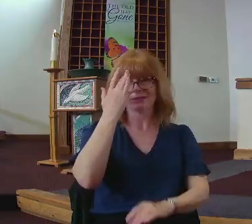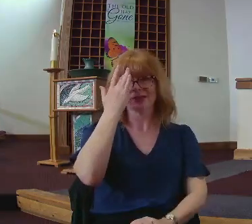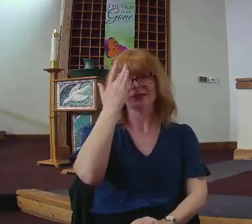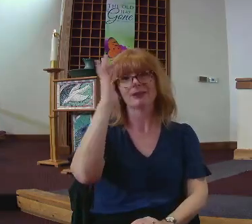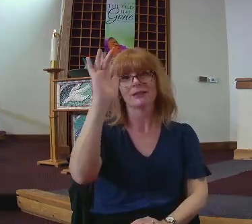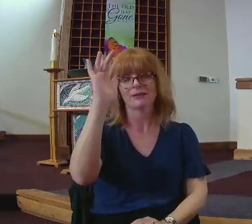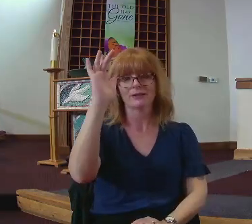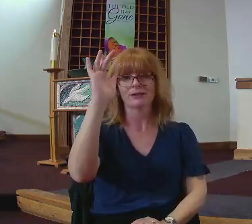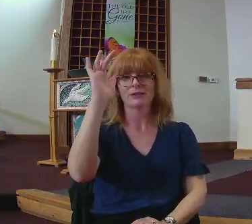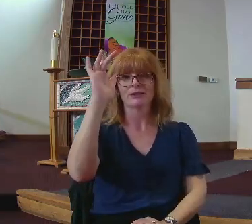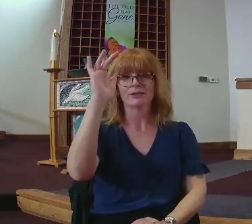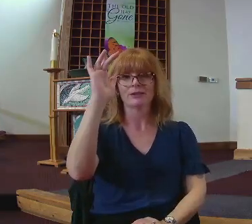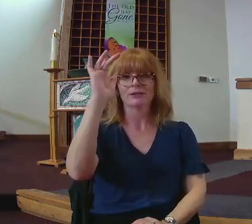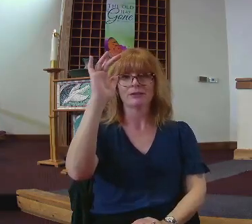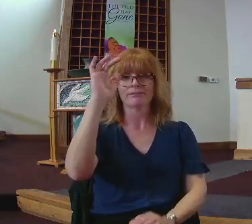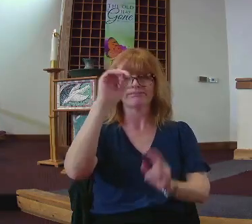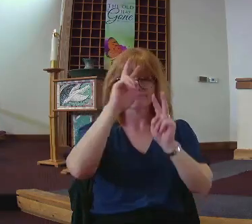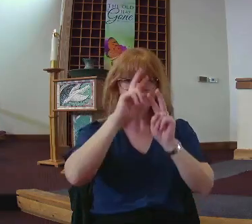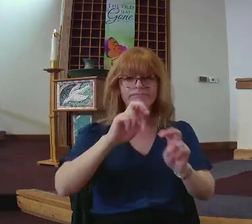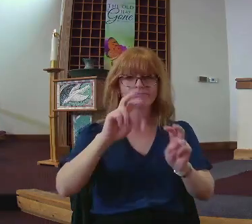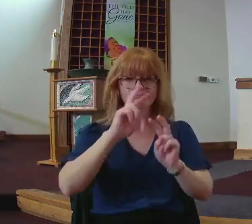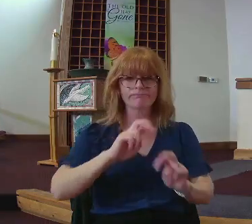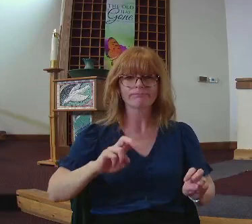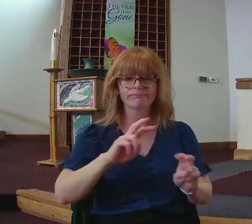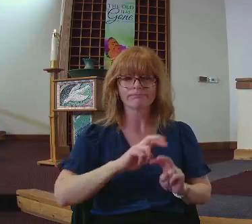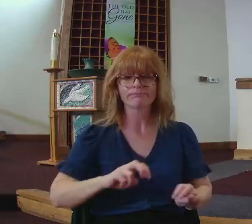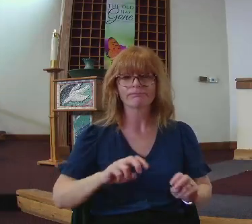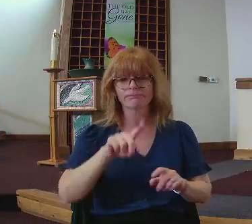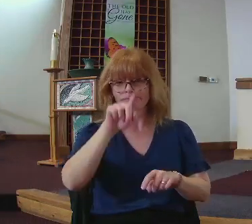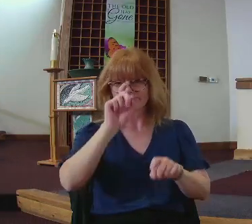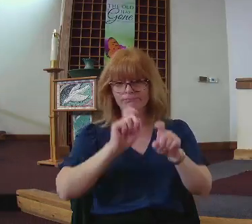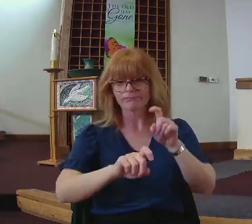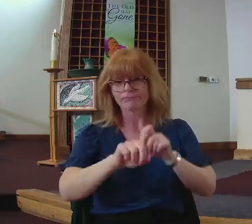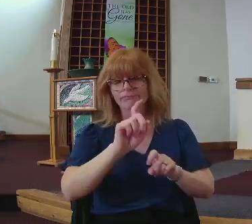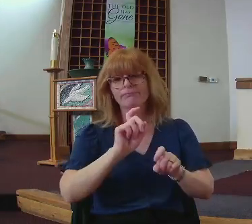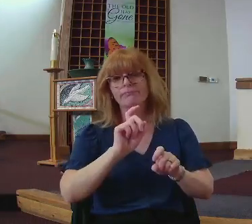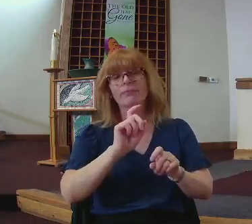intelligence, discernment, and wisdom.